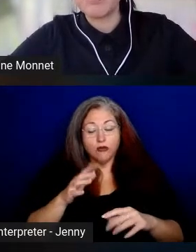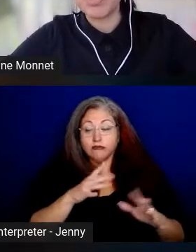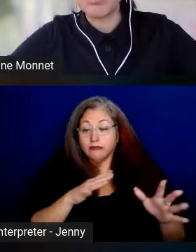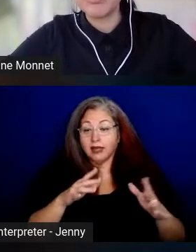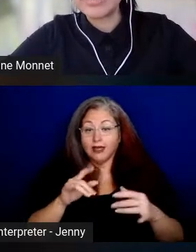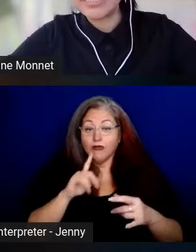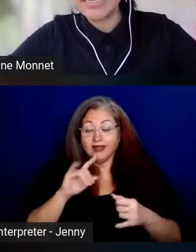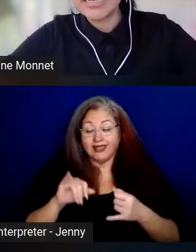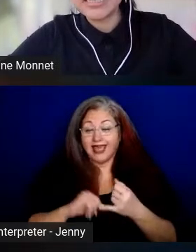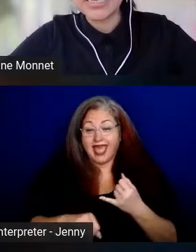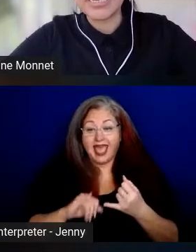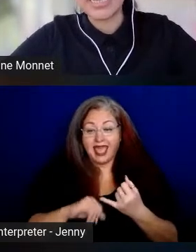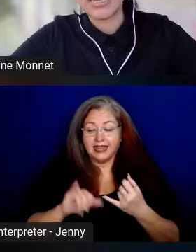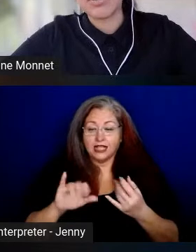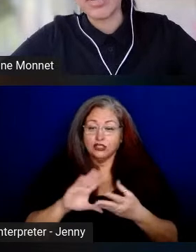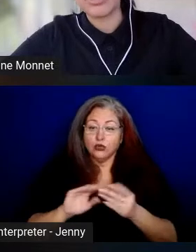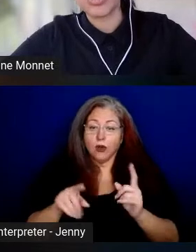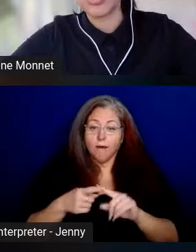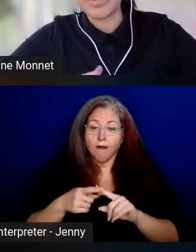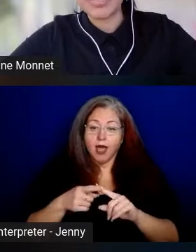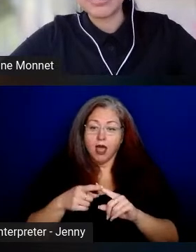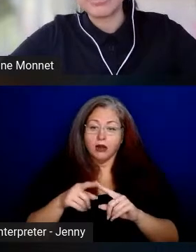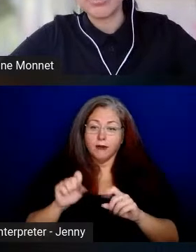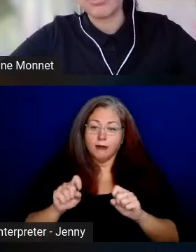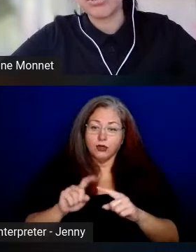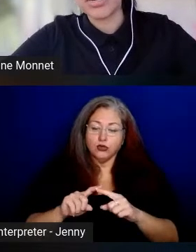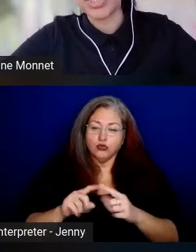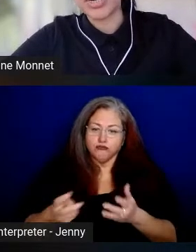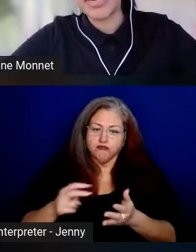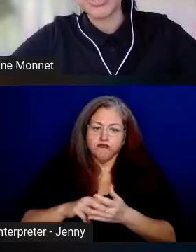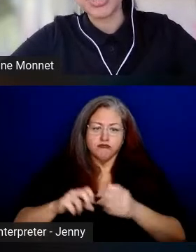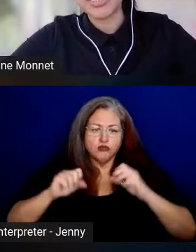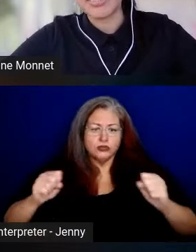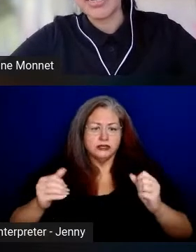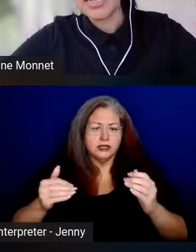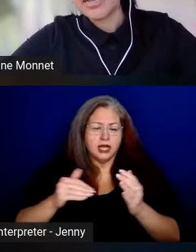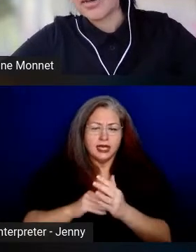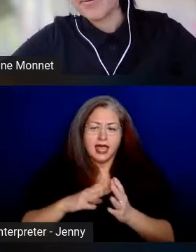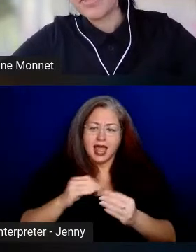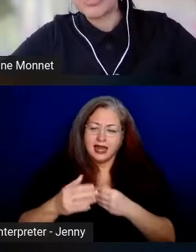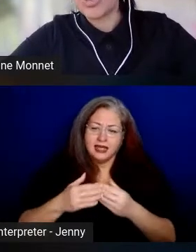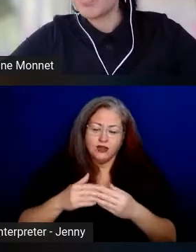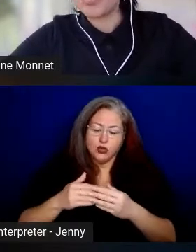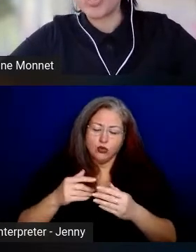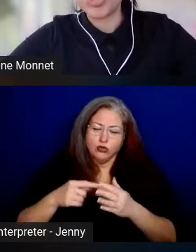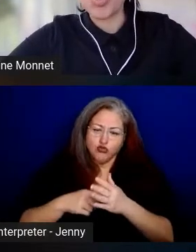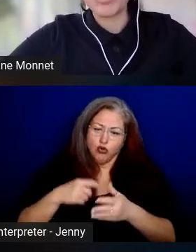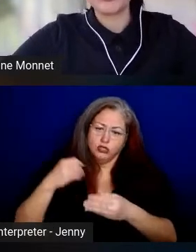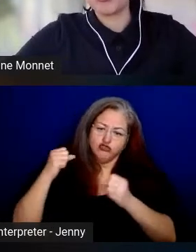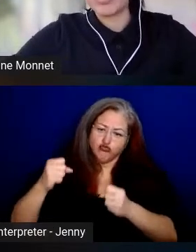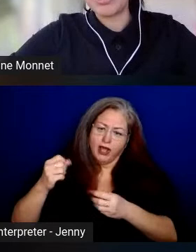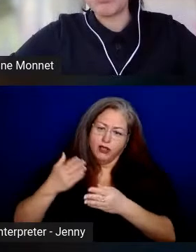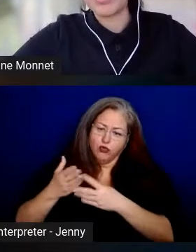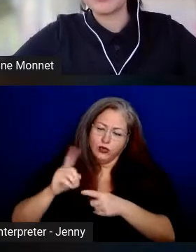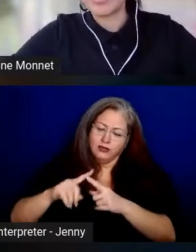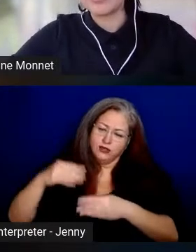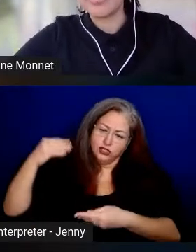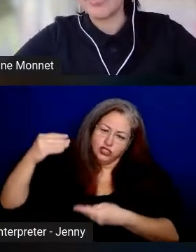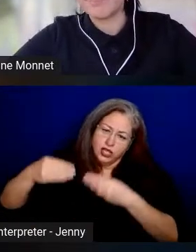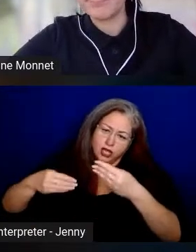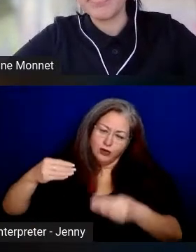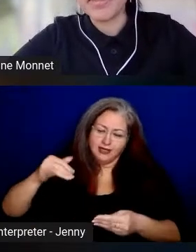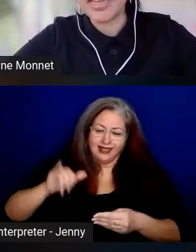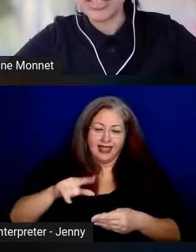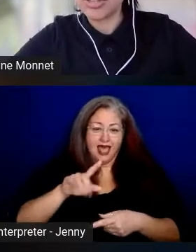really a story about resilience and how, and the strength that is carried across generation, and this topic was just a way to really bring